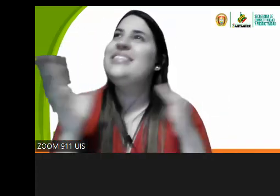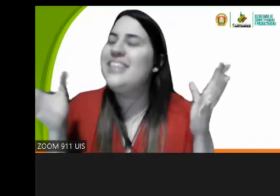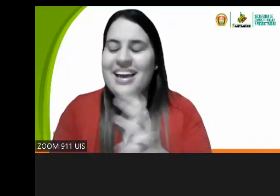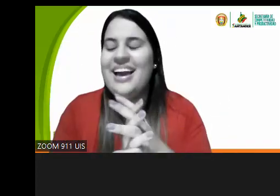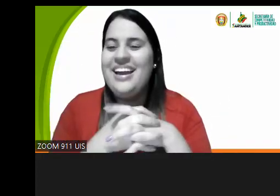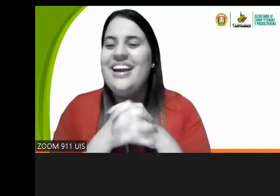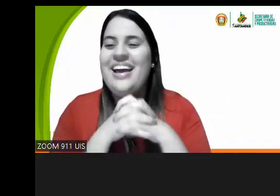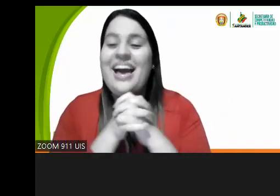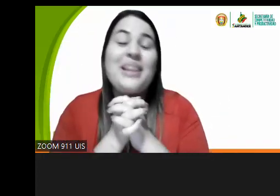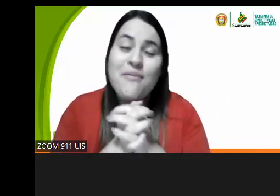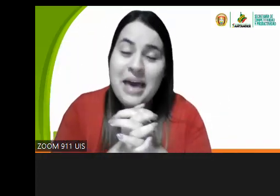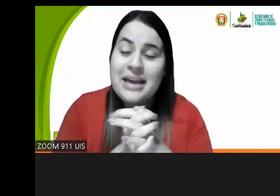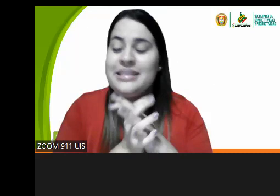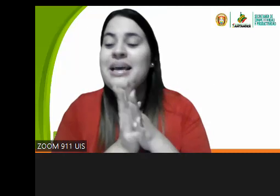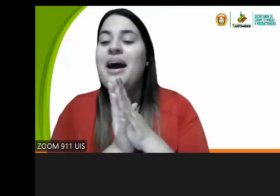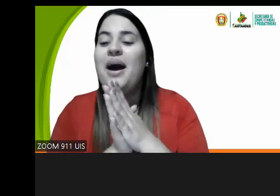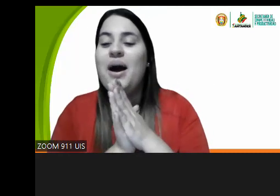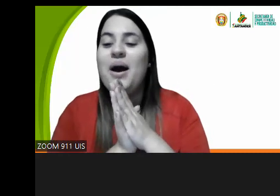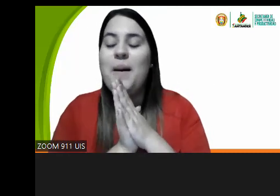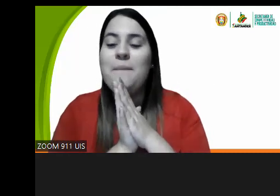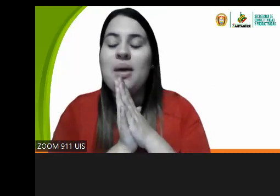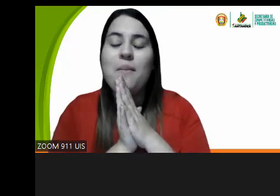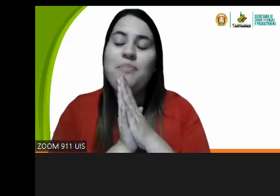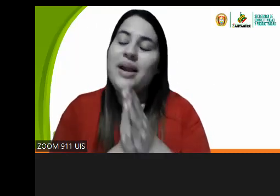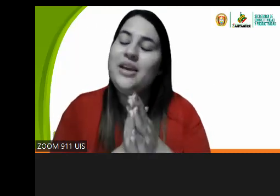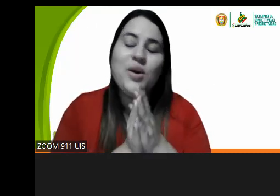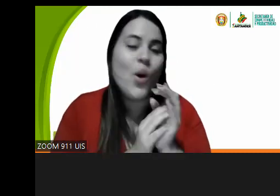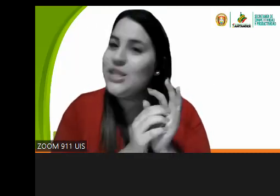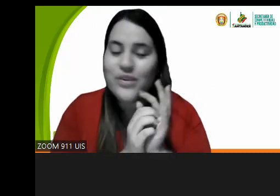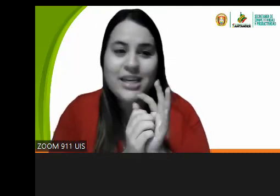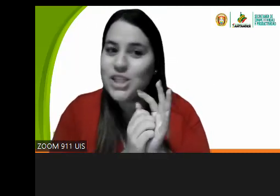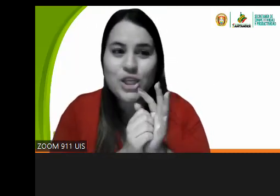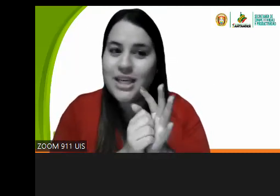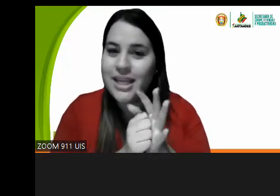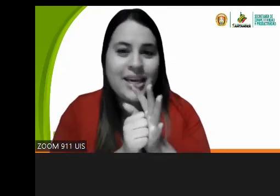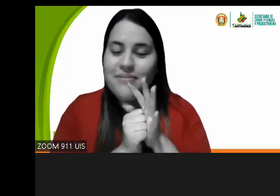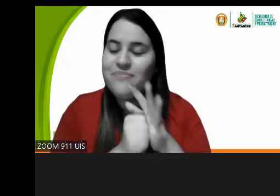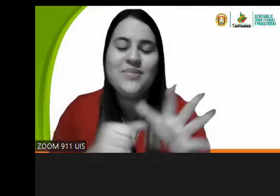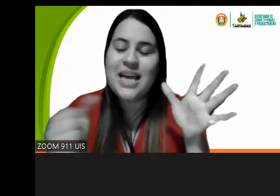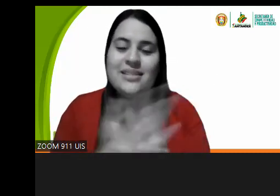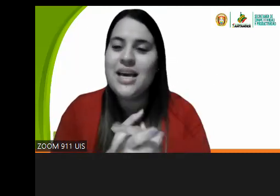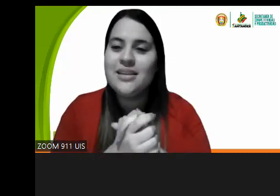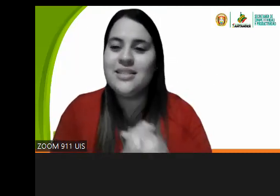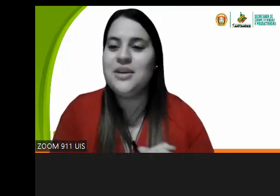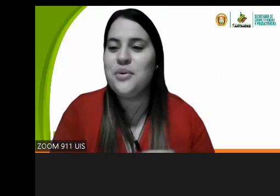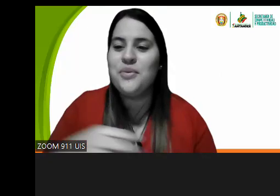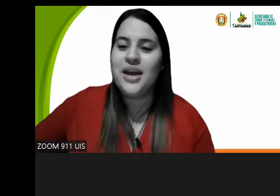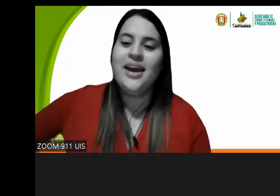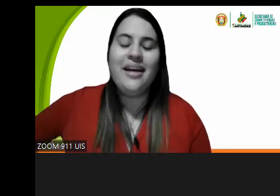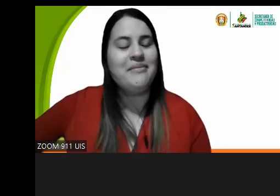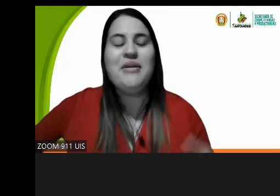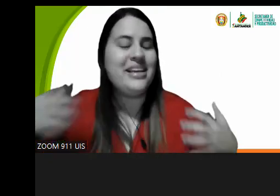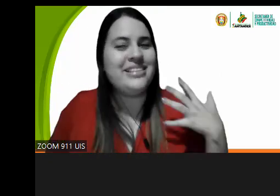are amazing. I love that. But you always finish in like 10 seconds.